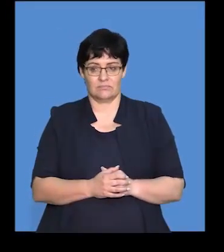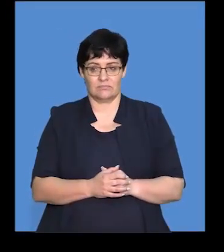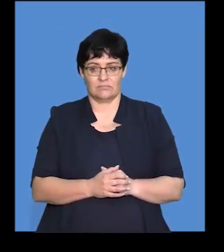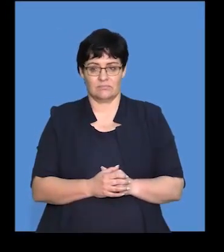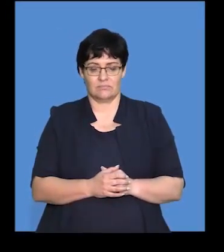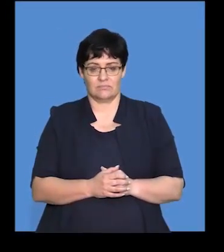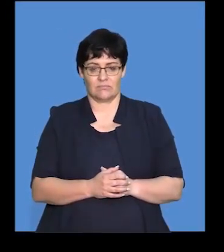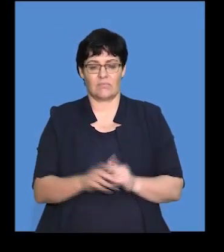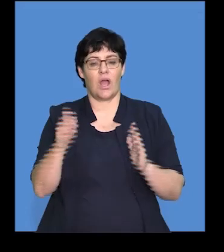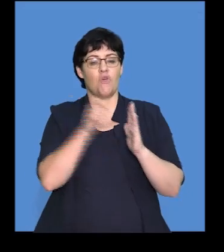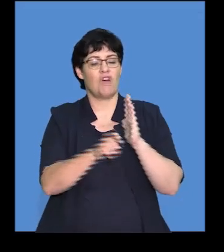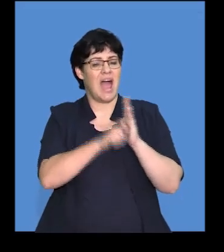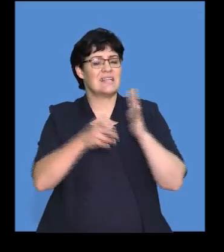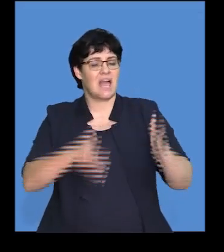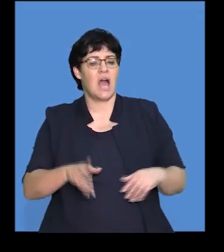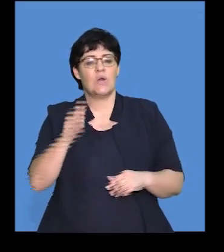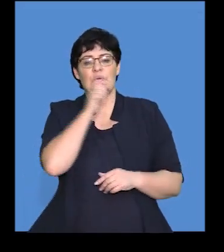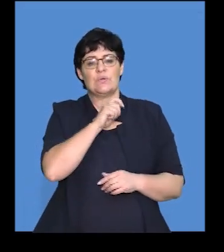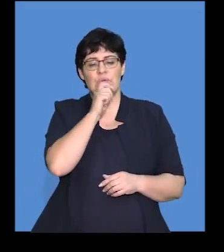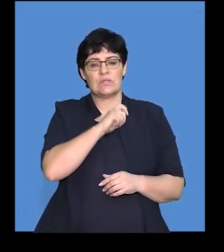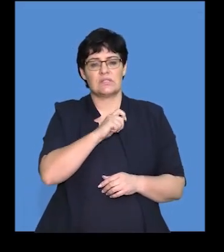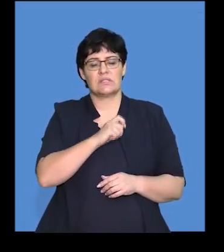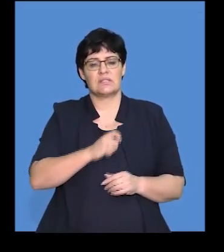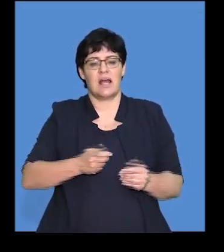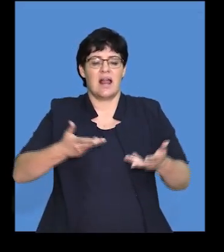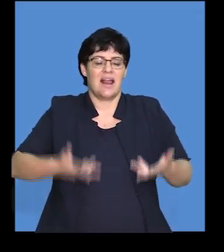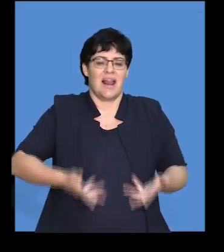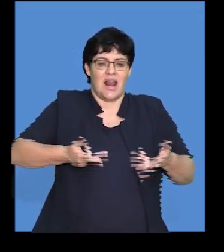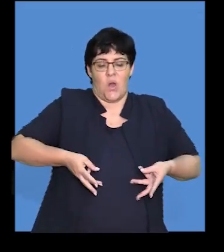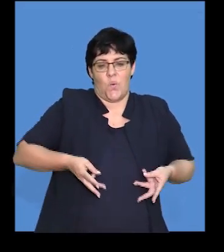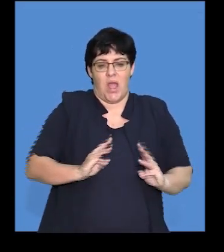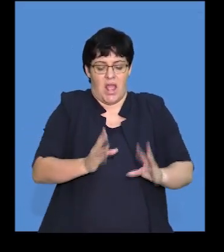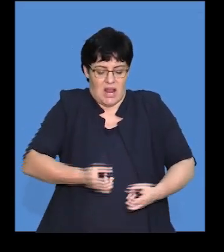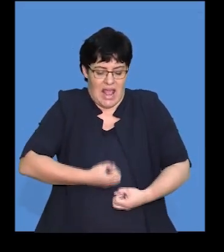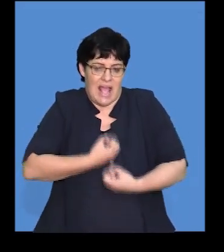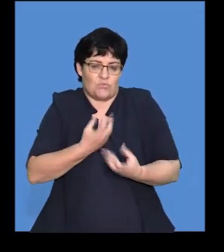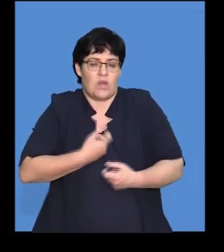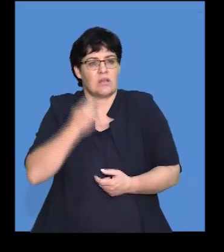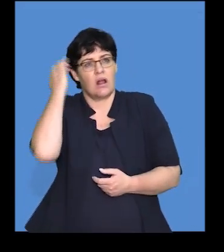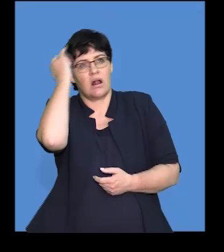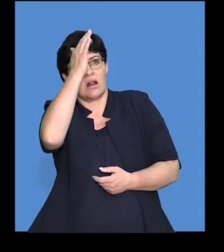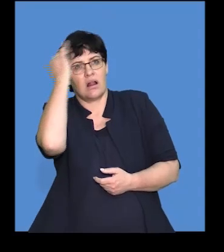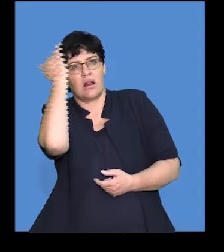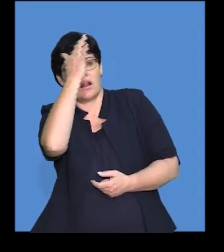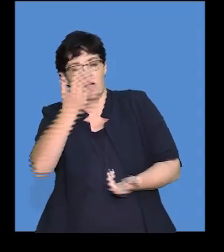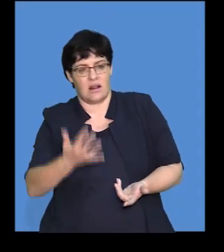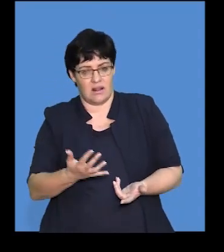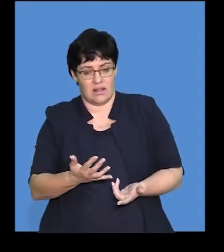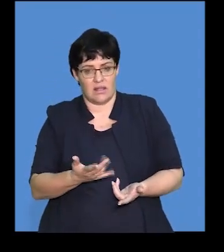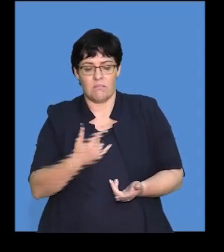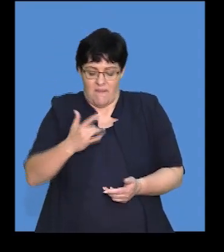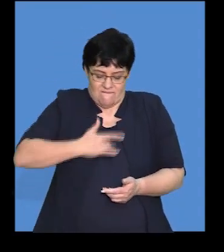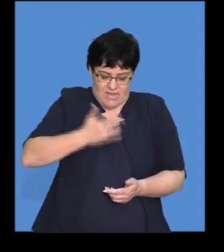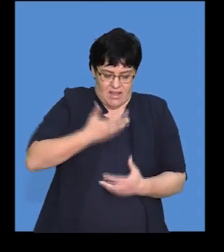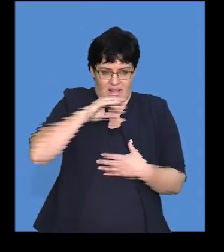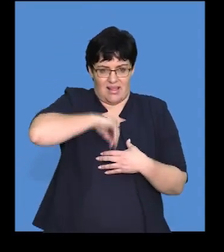A writer may use a subtle way to express his thoughts or her thoughts and feelings